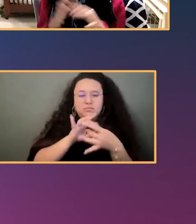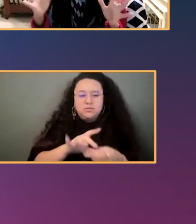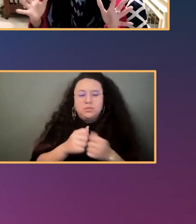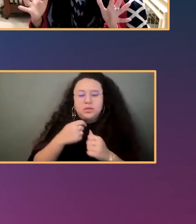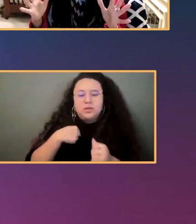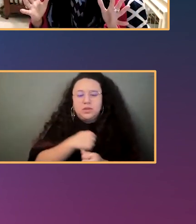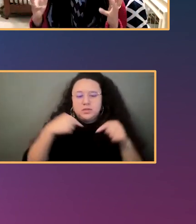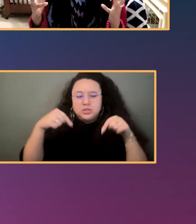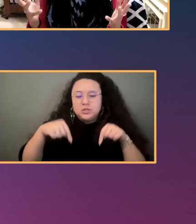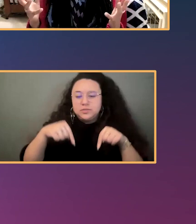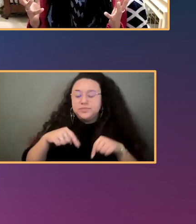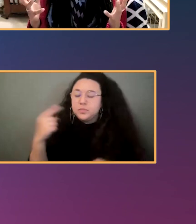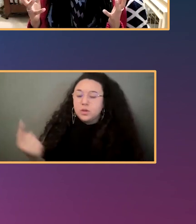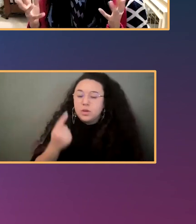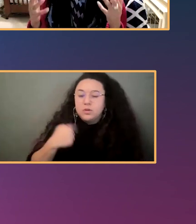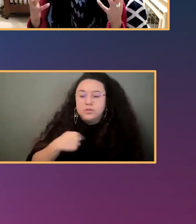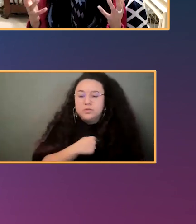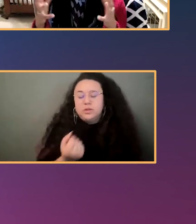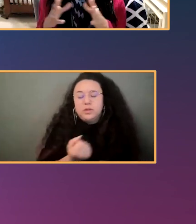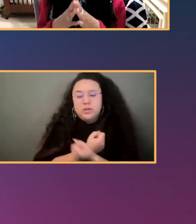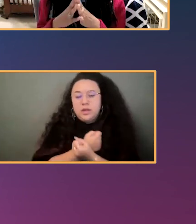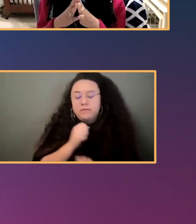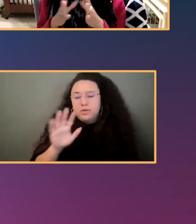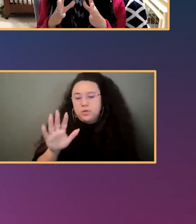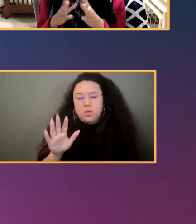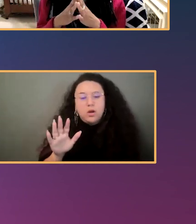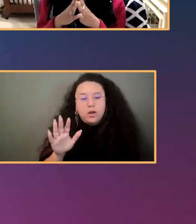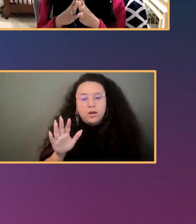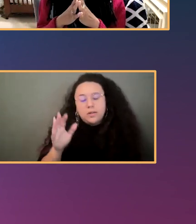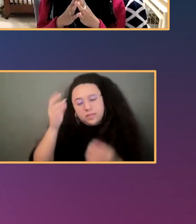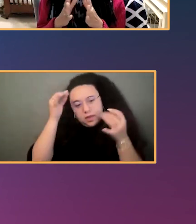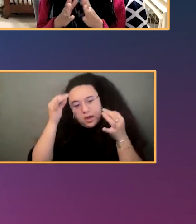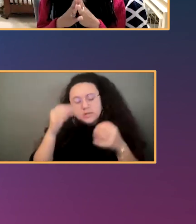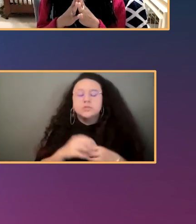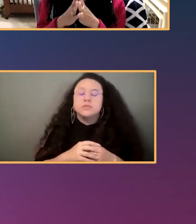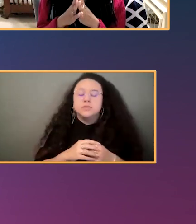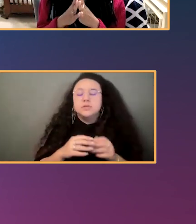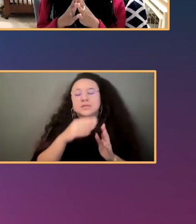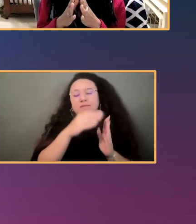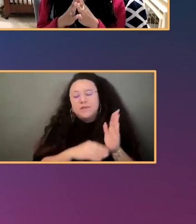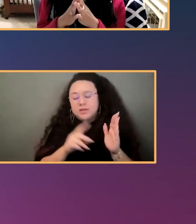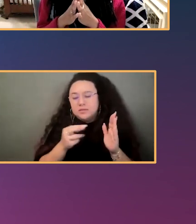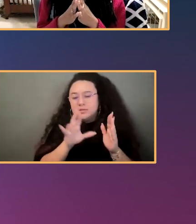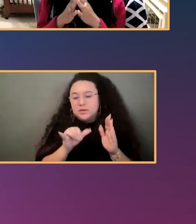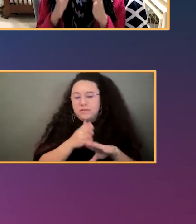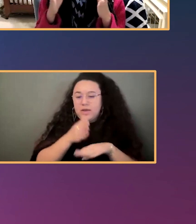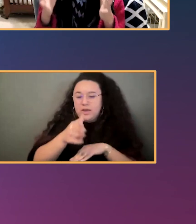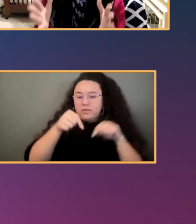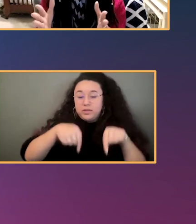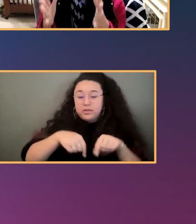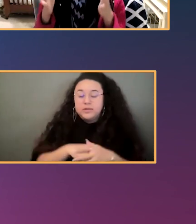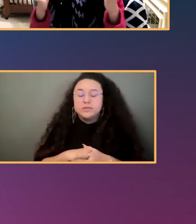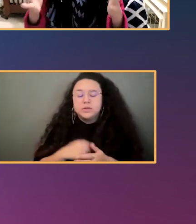here. As always, we love your reflections. Please take a moment to fill out our survey. Afterwards, we